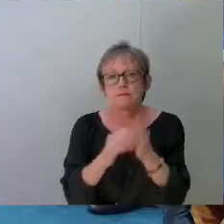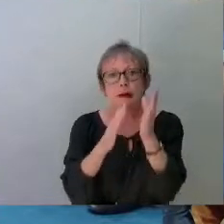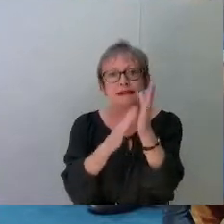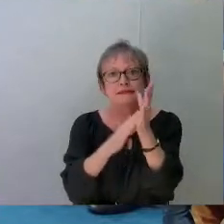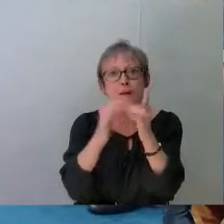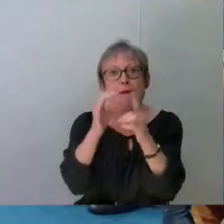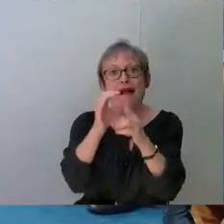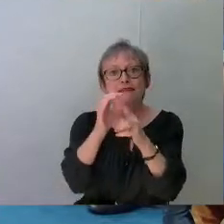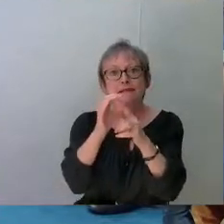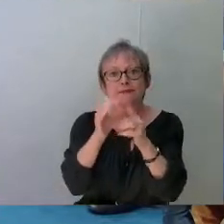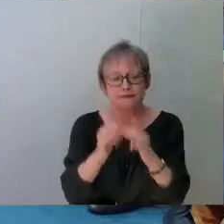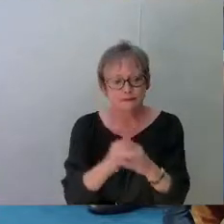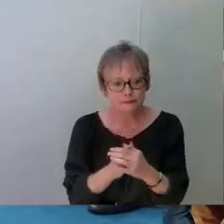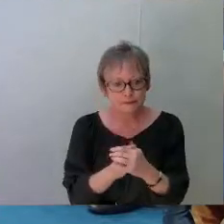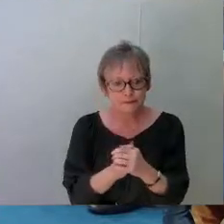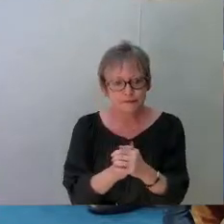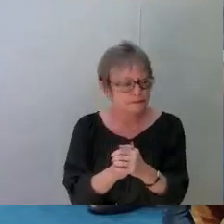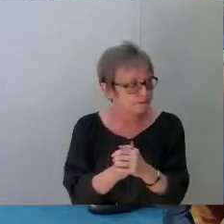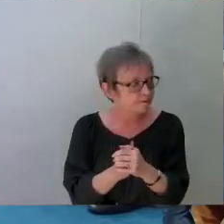Maxime Paxton.